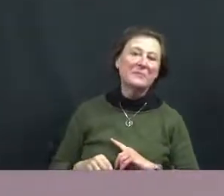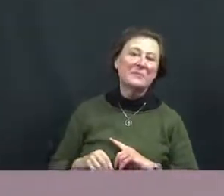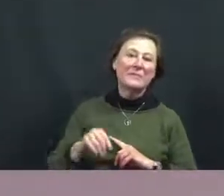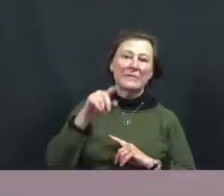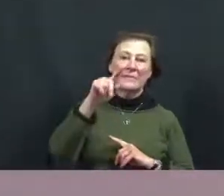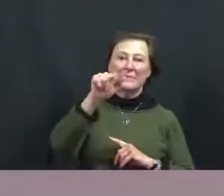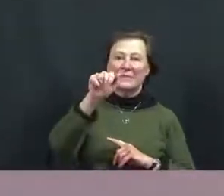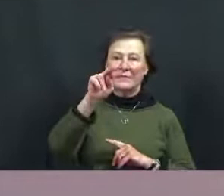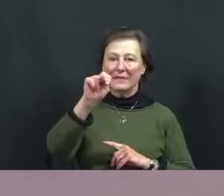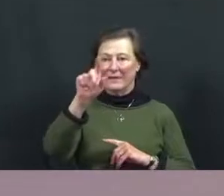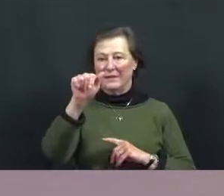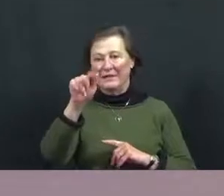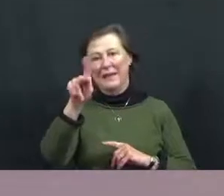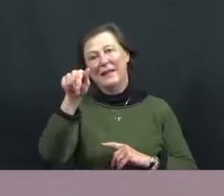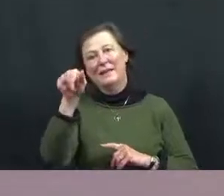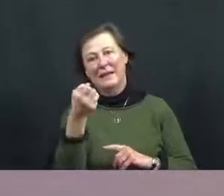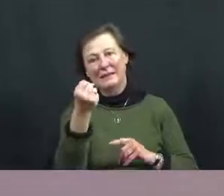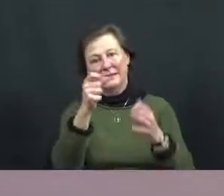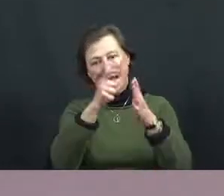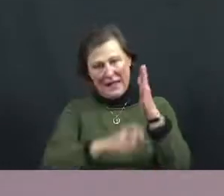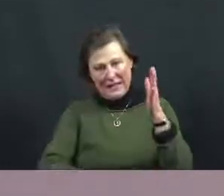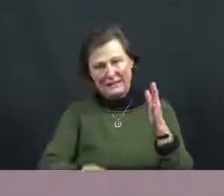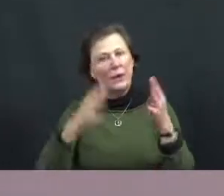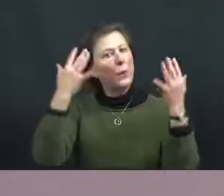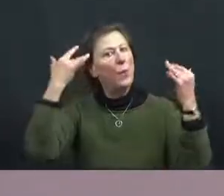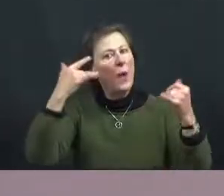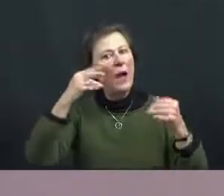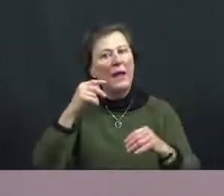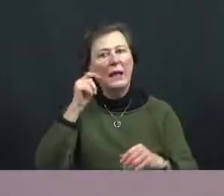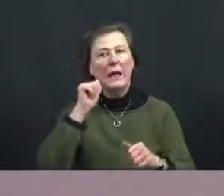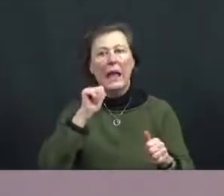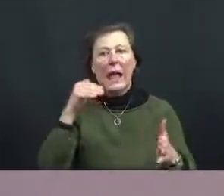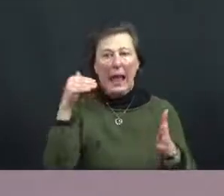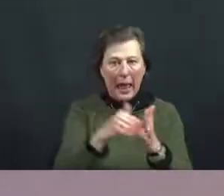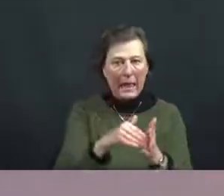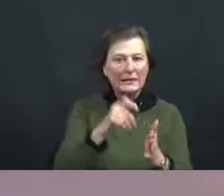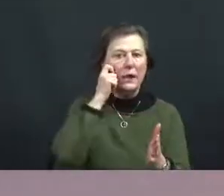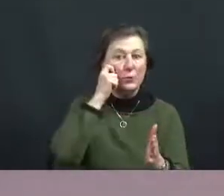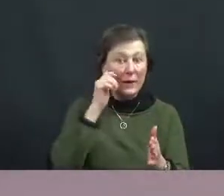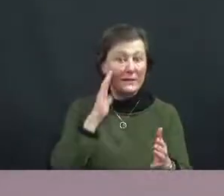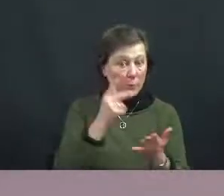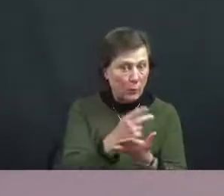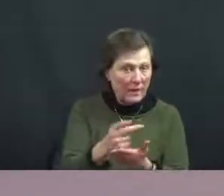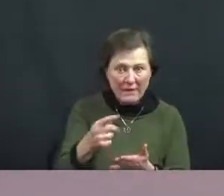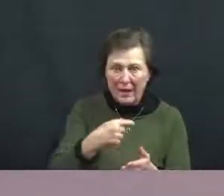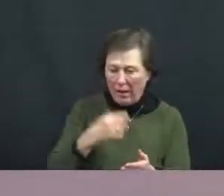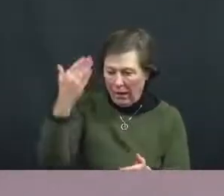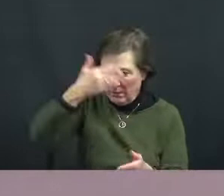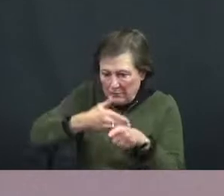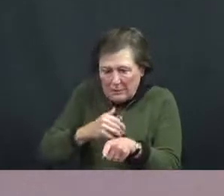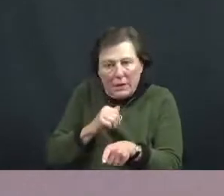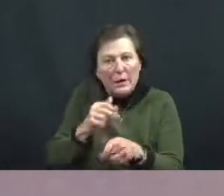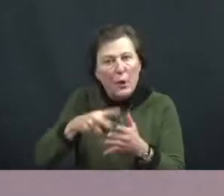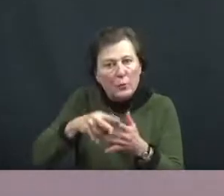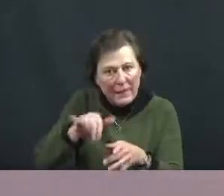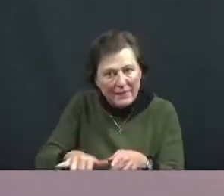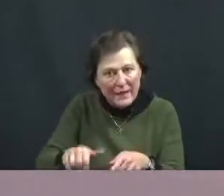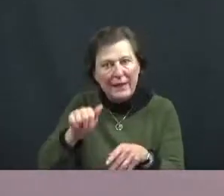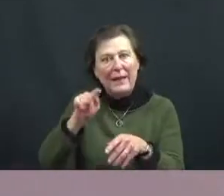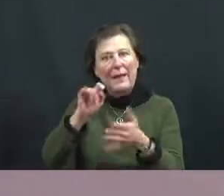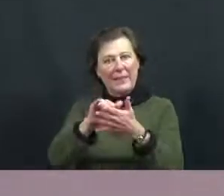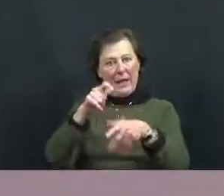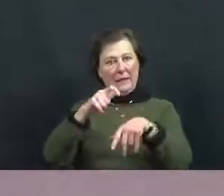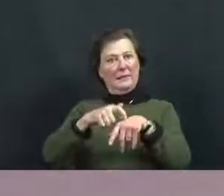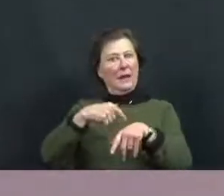Tandeka's essay, Why Anti-Racism Will Fail, I didn't even know about it. It went under my radar at the time, so I didn't